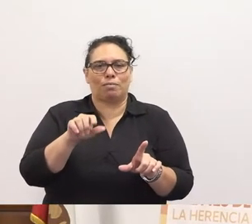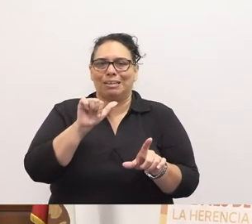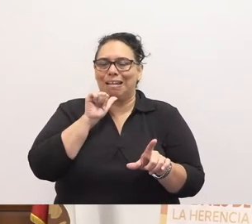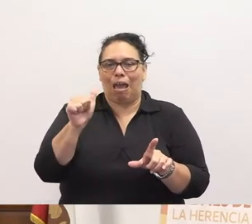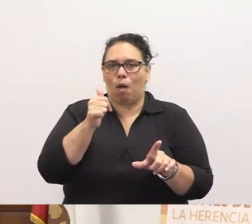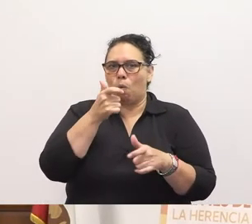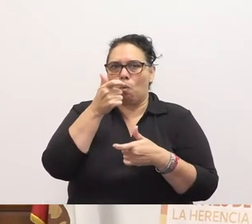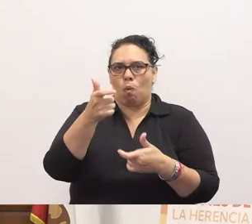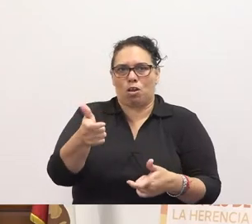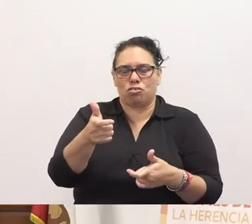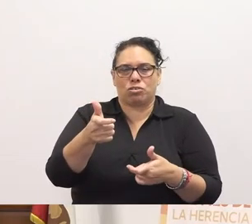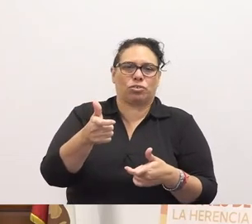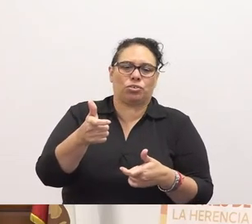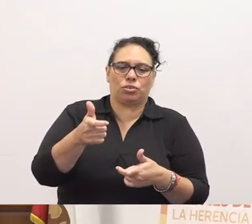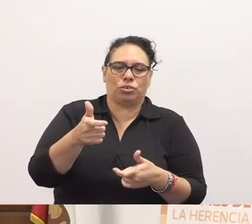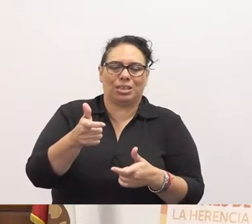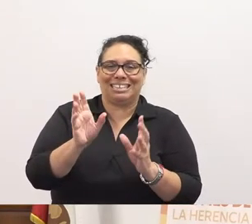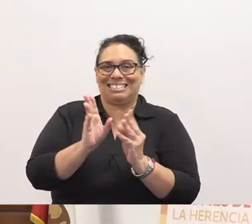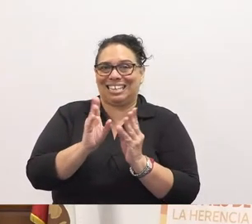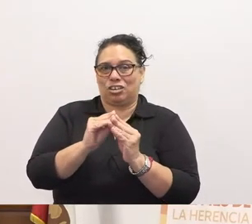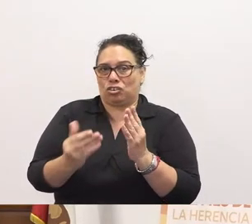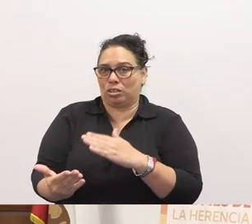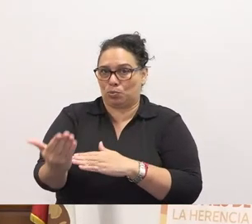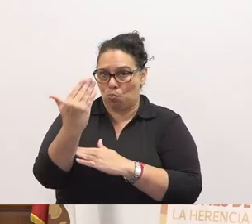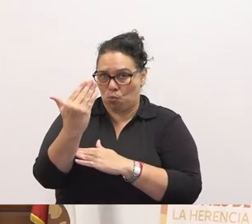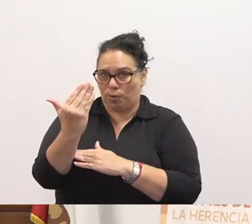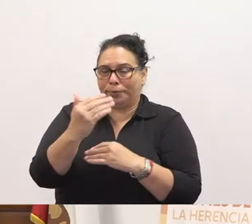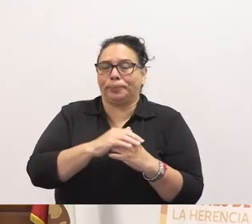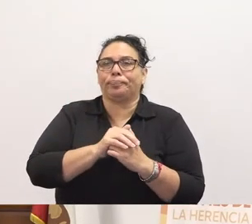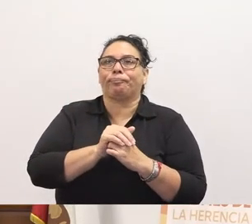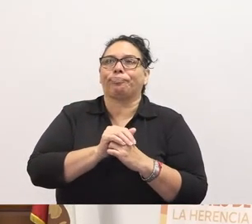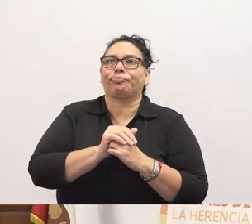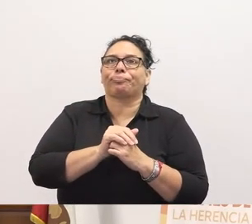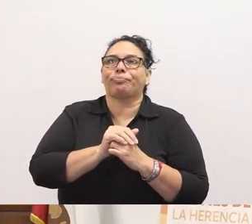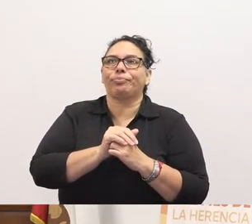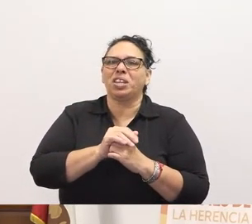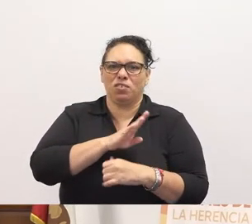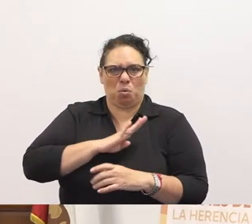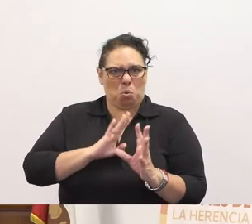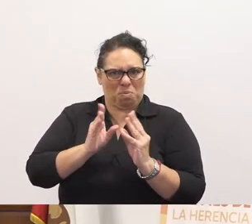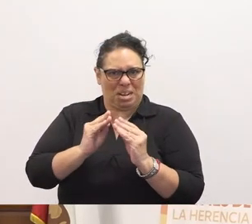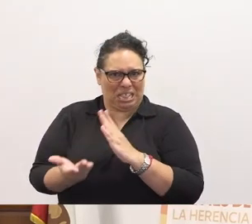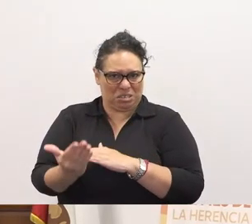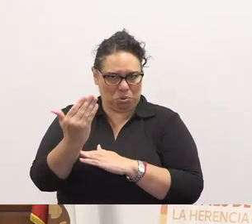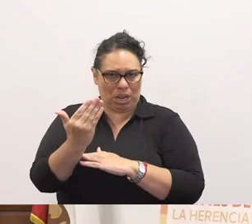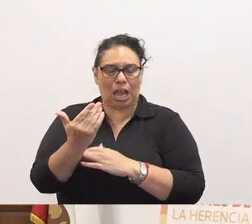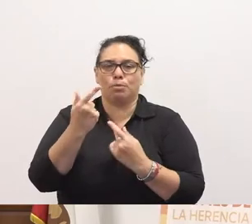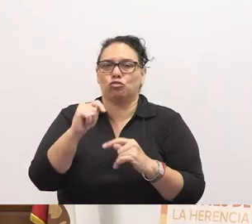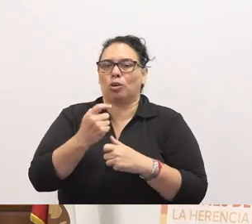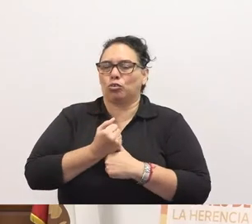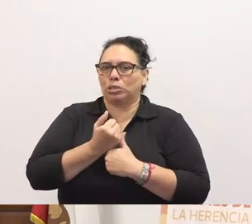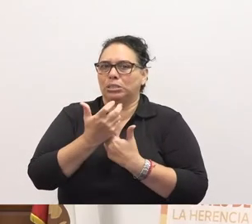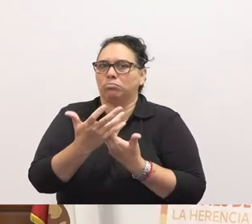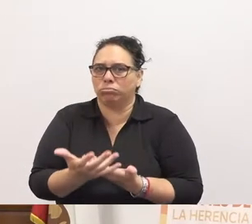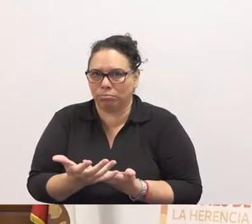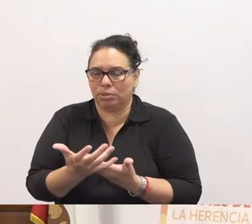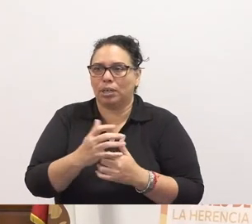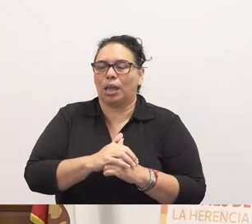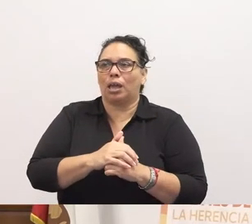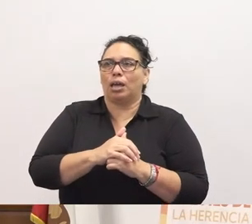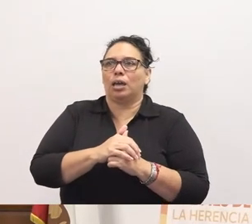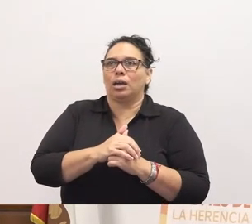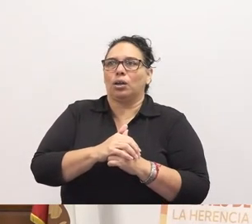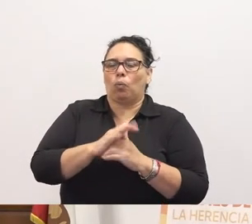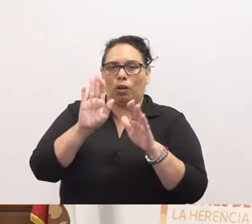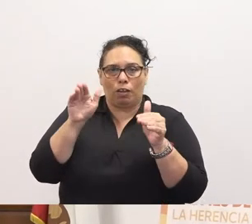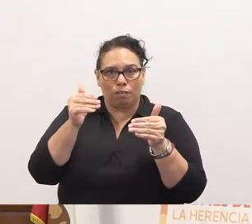governance board goals session this morning, this is what I've been trying to express, right? That unless we focus